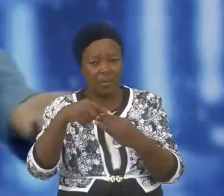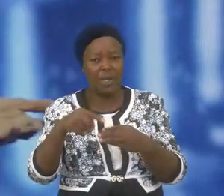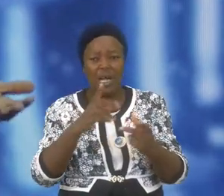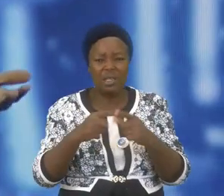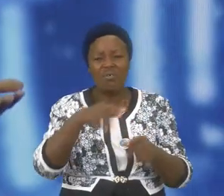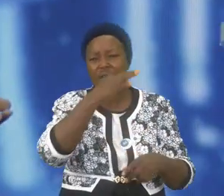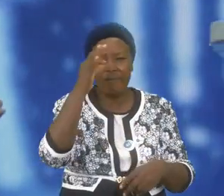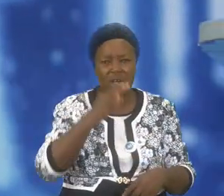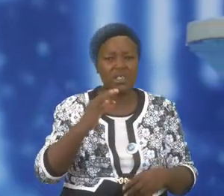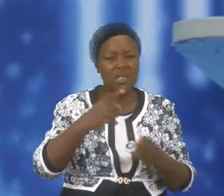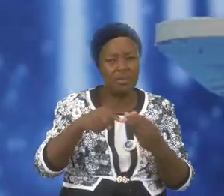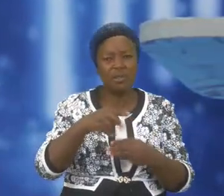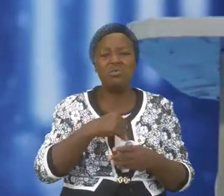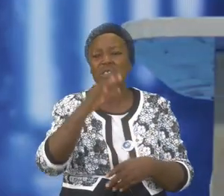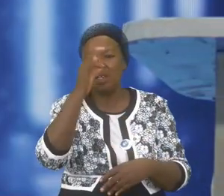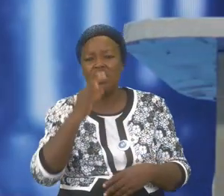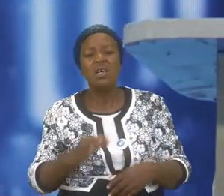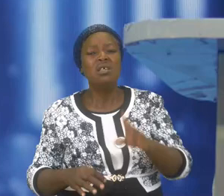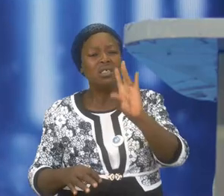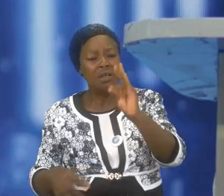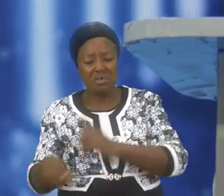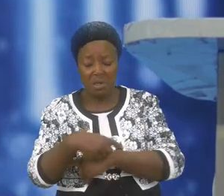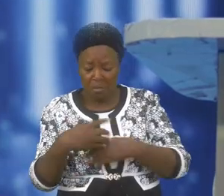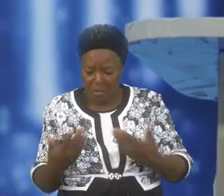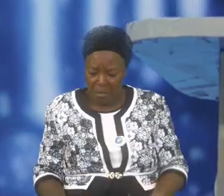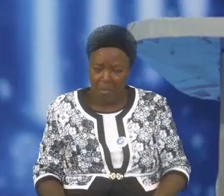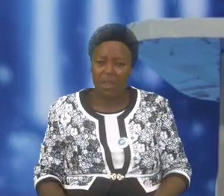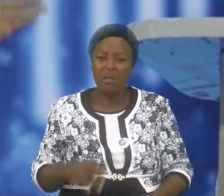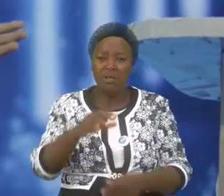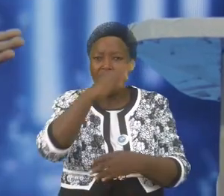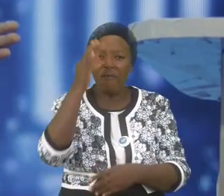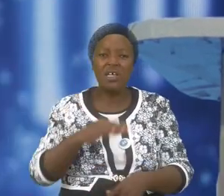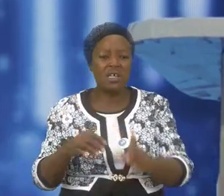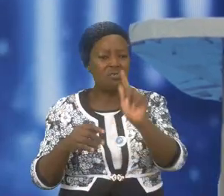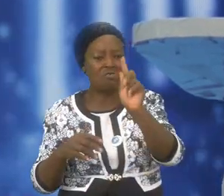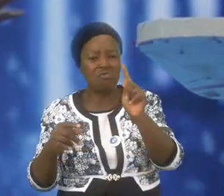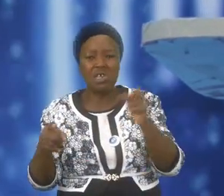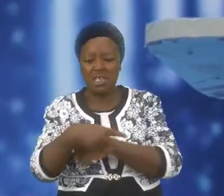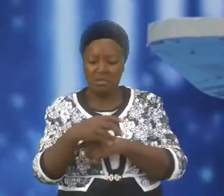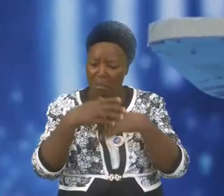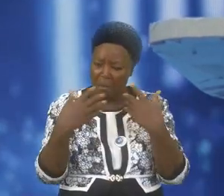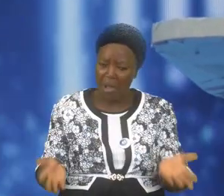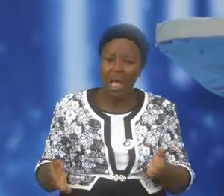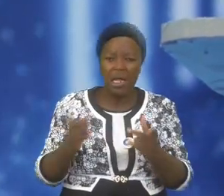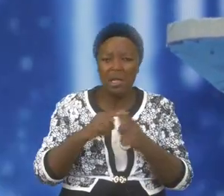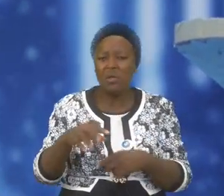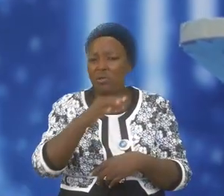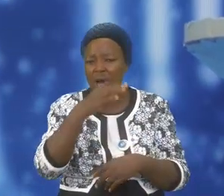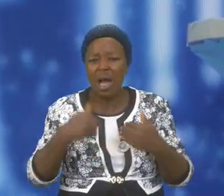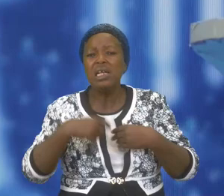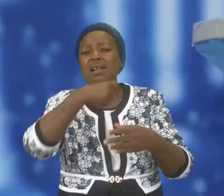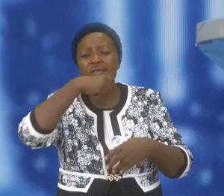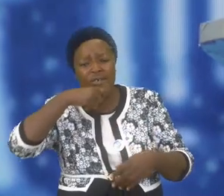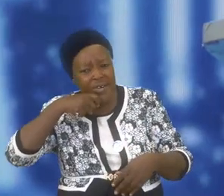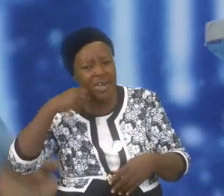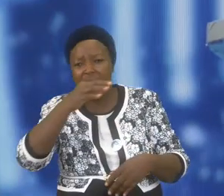fasted 21 days, yes, and you have fasted, dry fasting and water fasting and fruit fasting, you fasted and